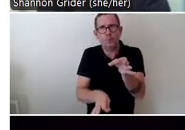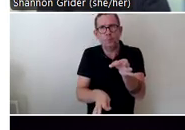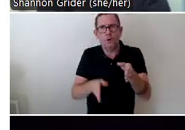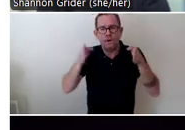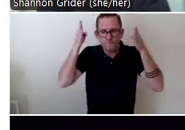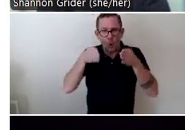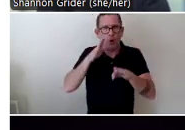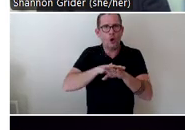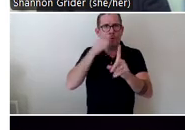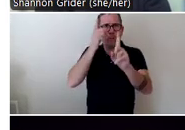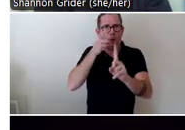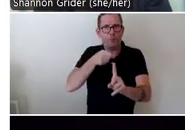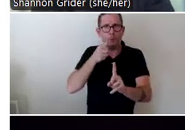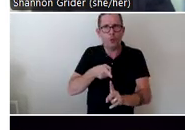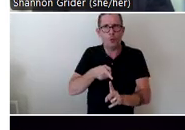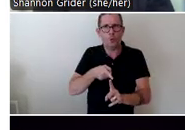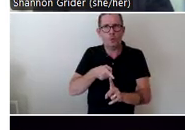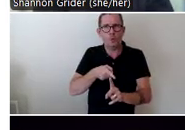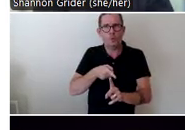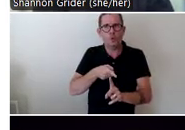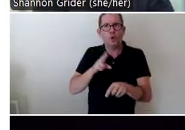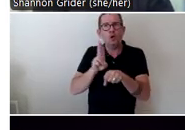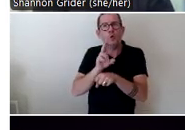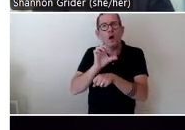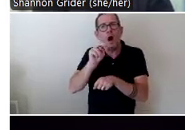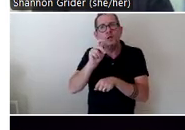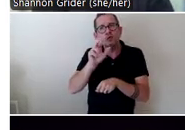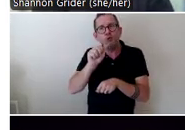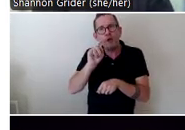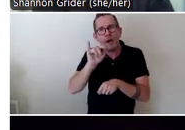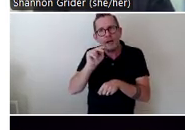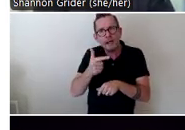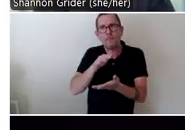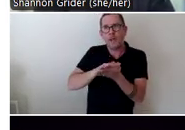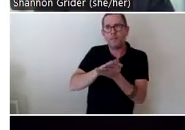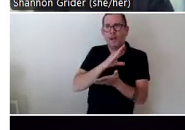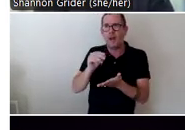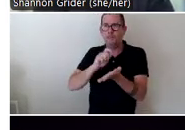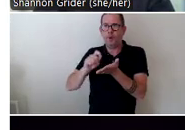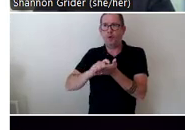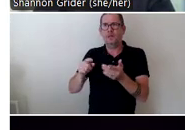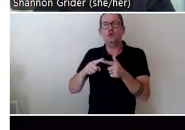Make sure that any sort of written communication is kept simple. Just keep it to the point.